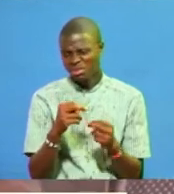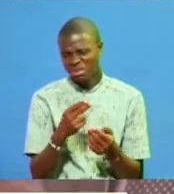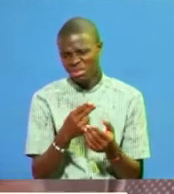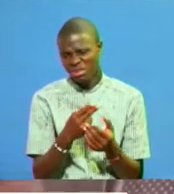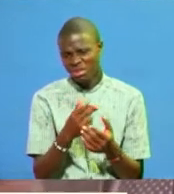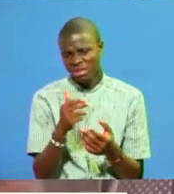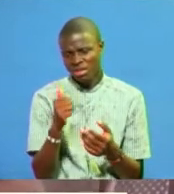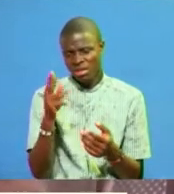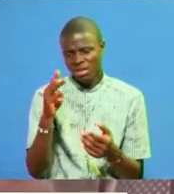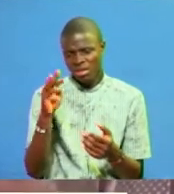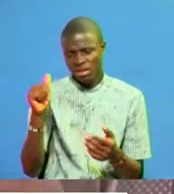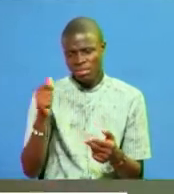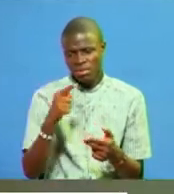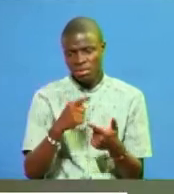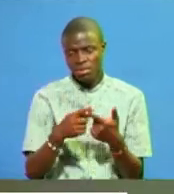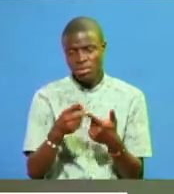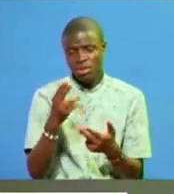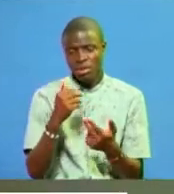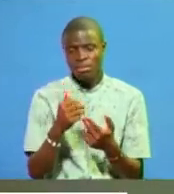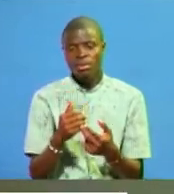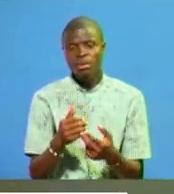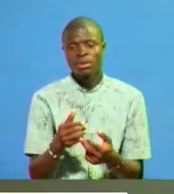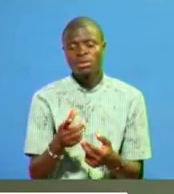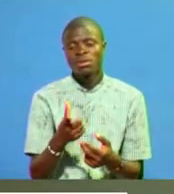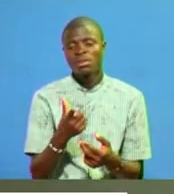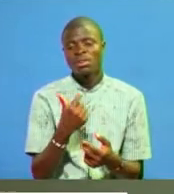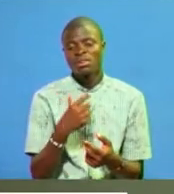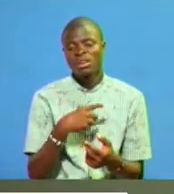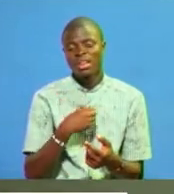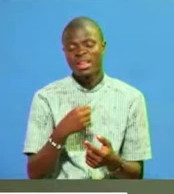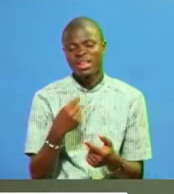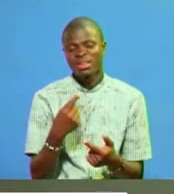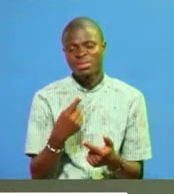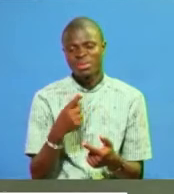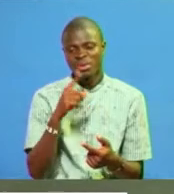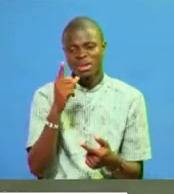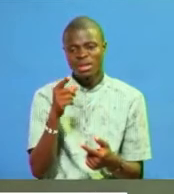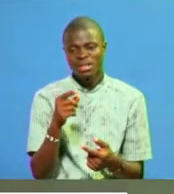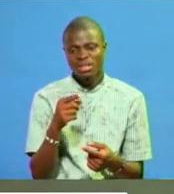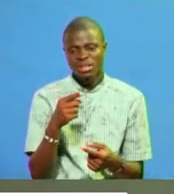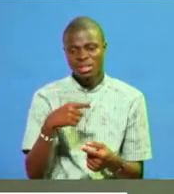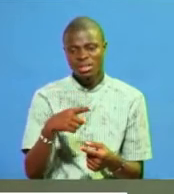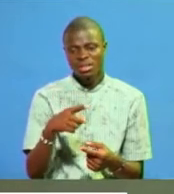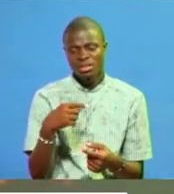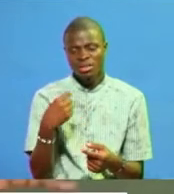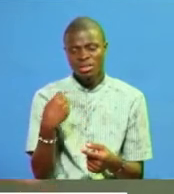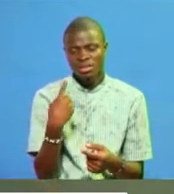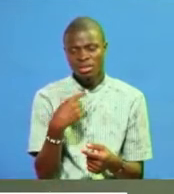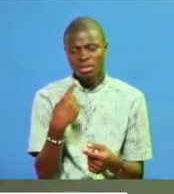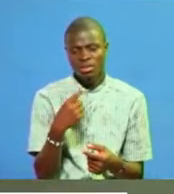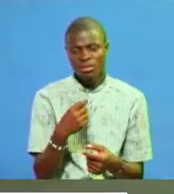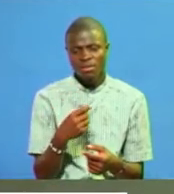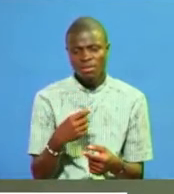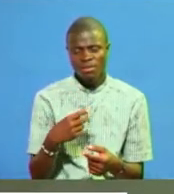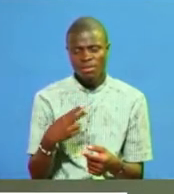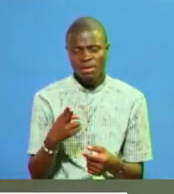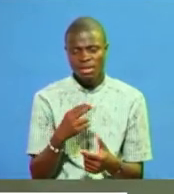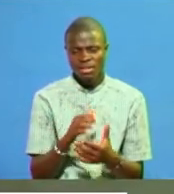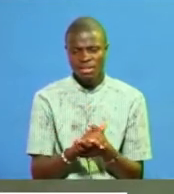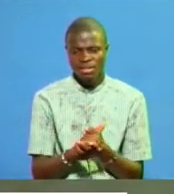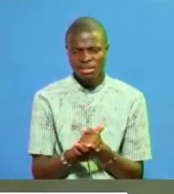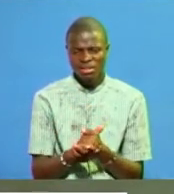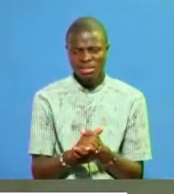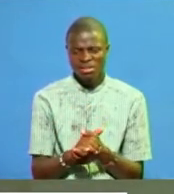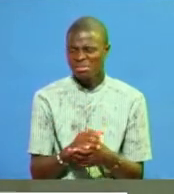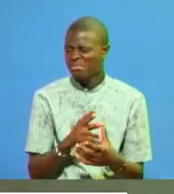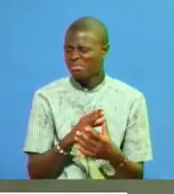places of worship. We would like to ask all those of us who are mistreated and persecuted in one way or another